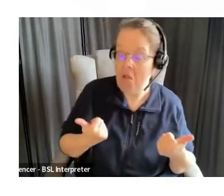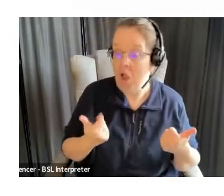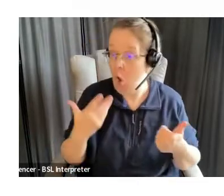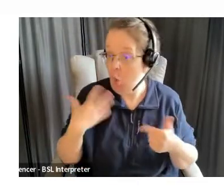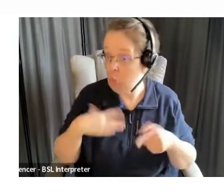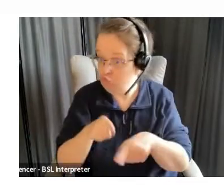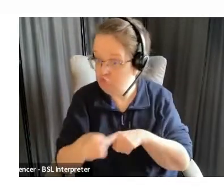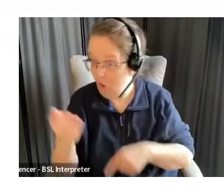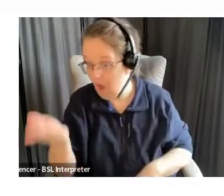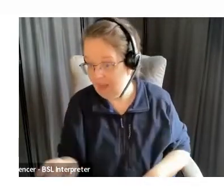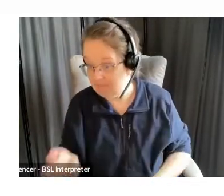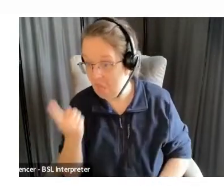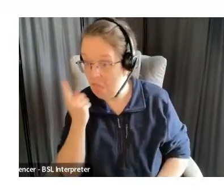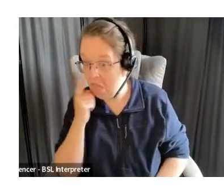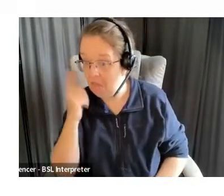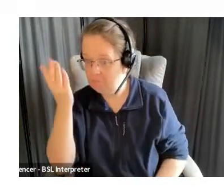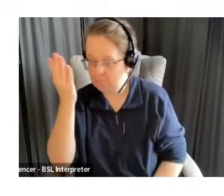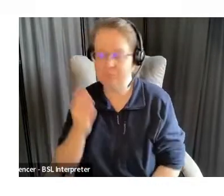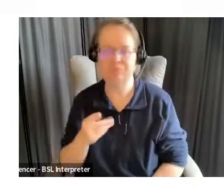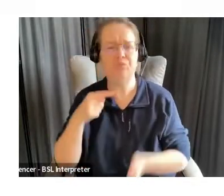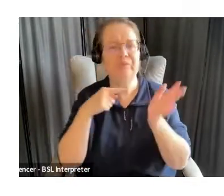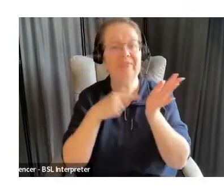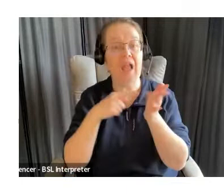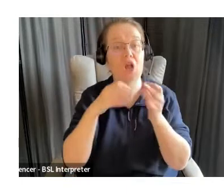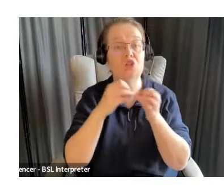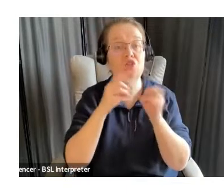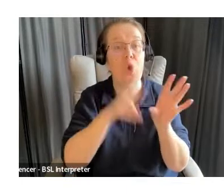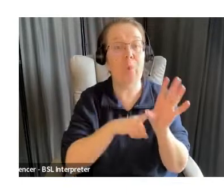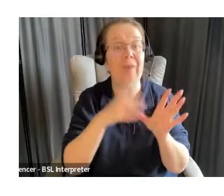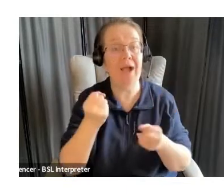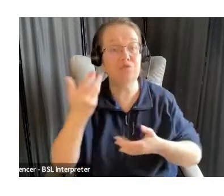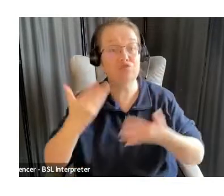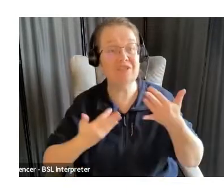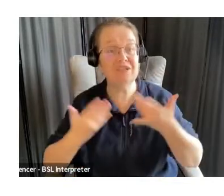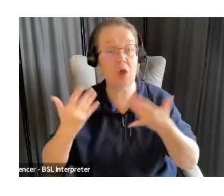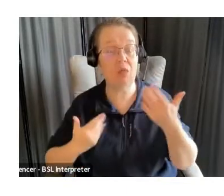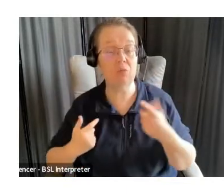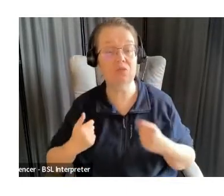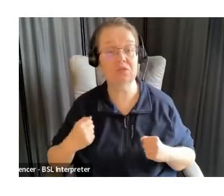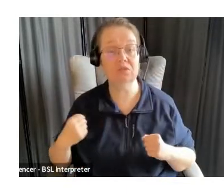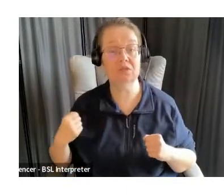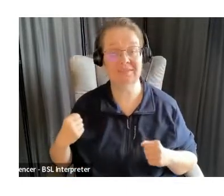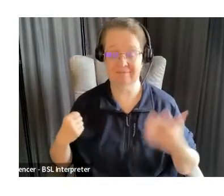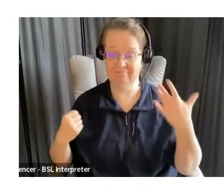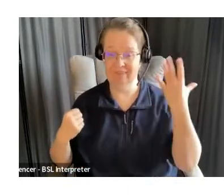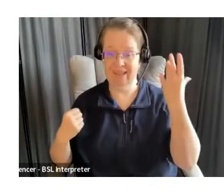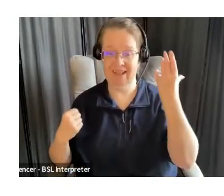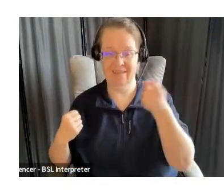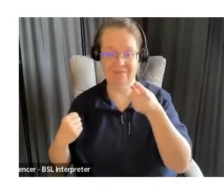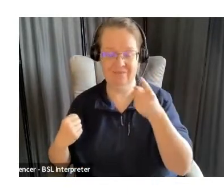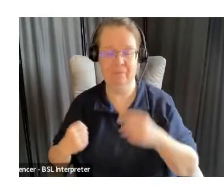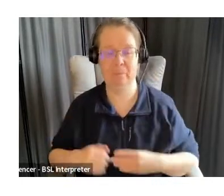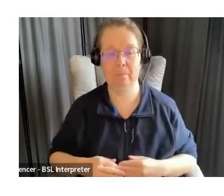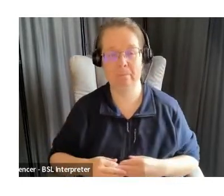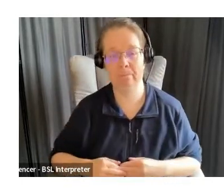Okay, Toby, do we have the results from the Insight poll? Yes, I'll share the results